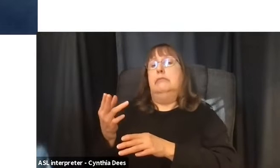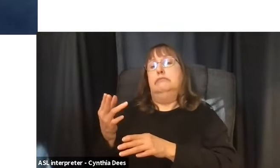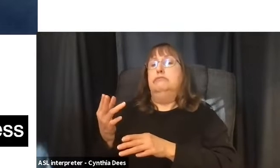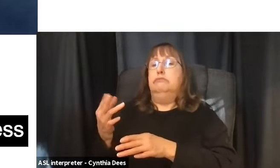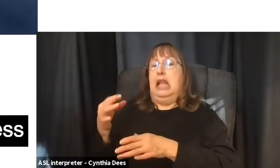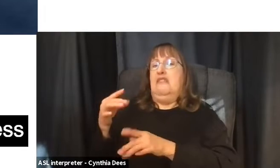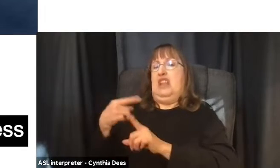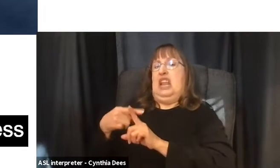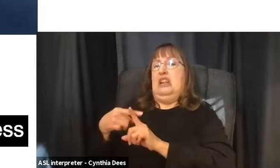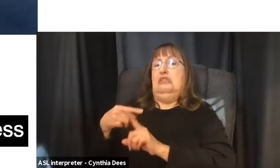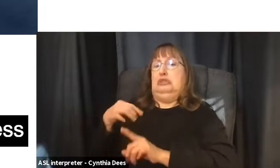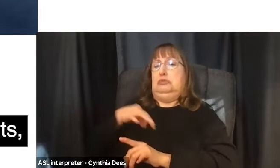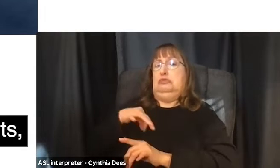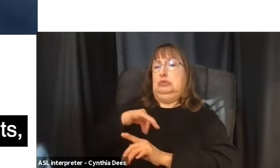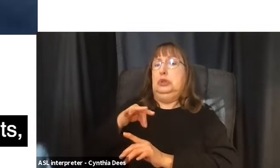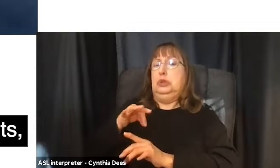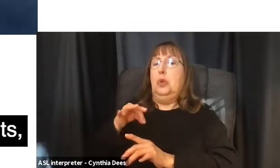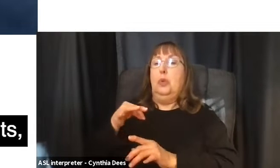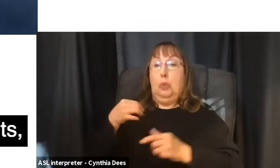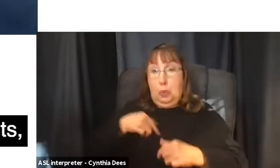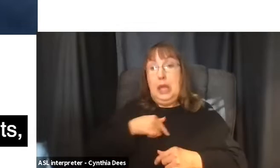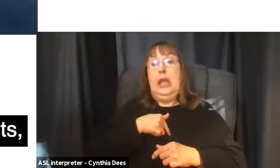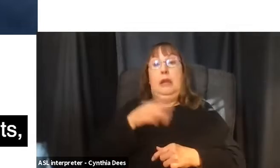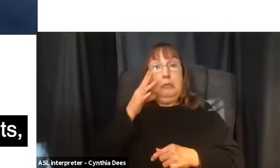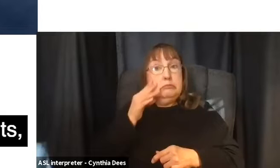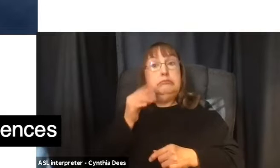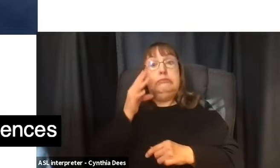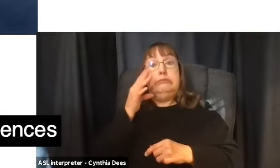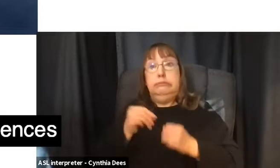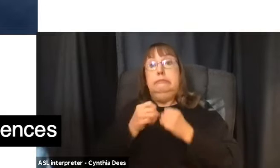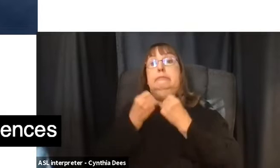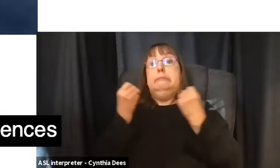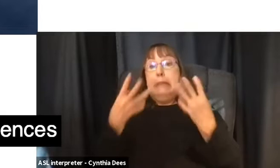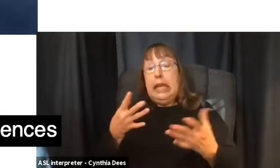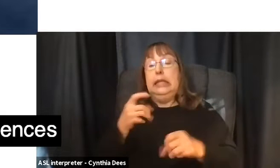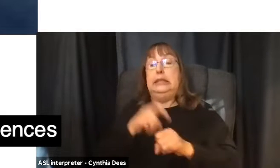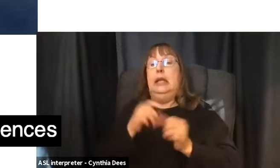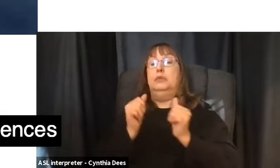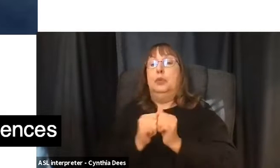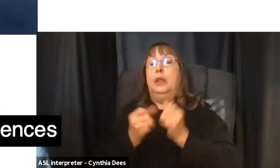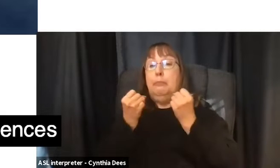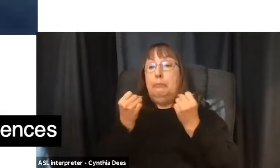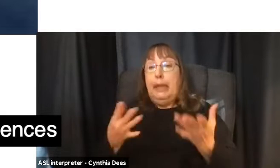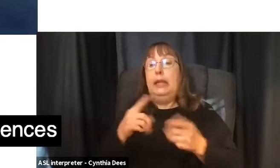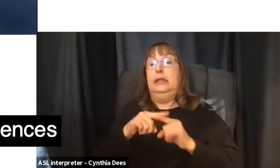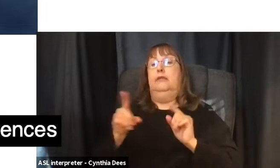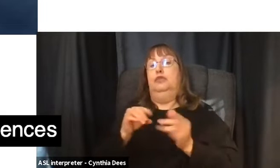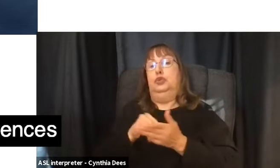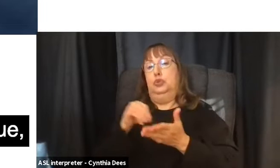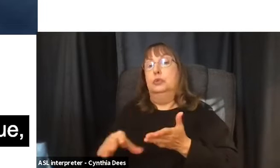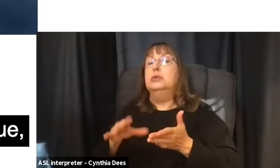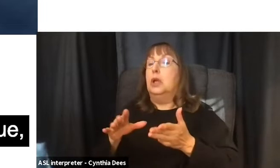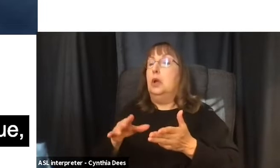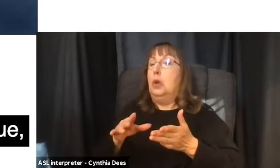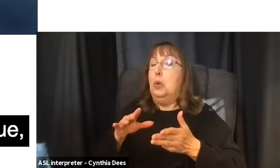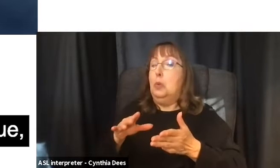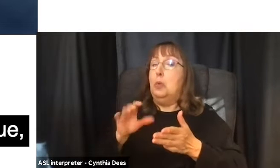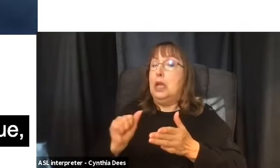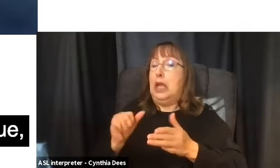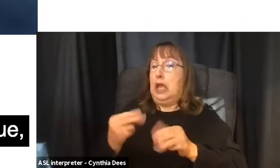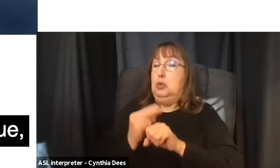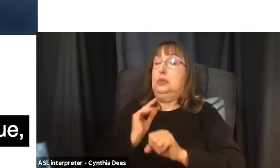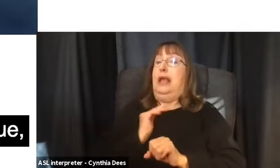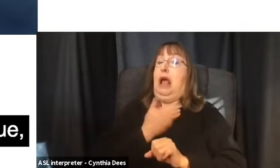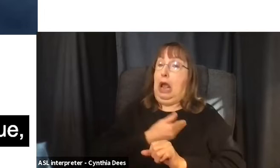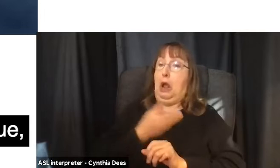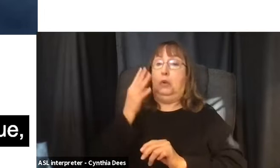that, we've been through this process many times with many students, and so can leverage those experiences to really help you